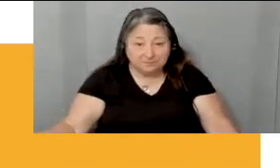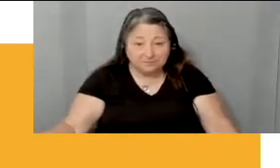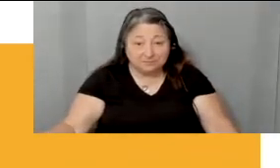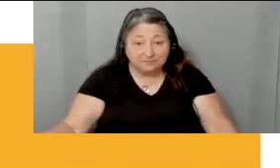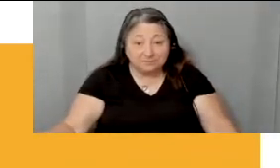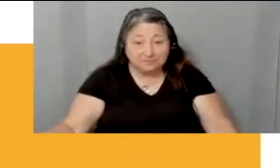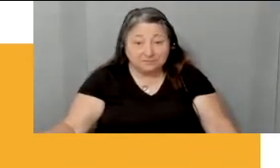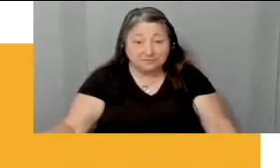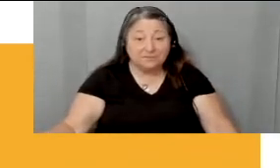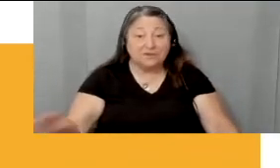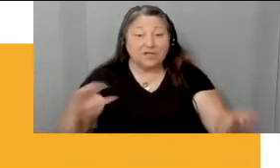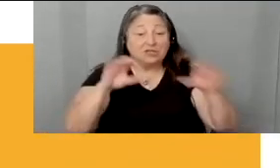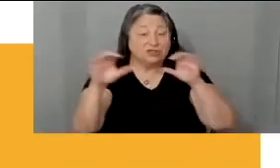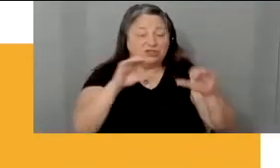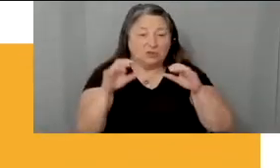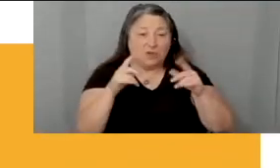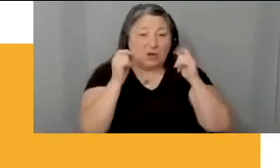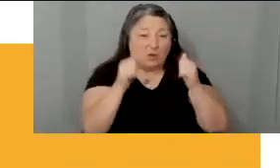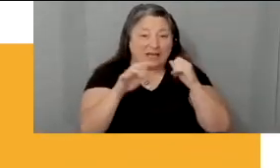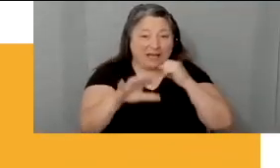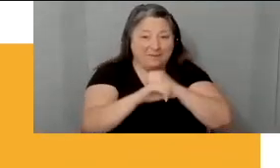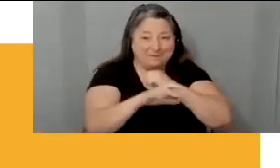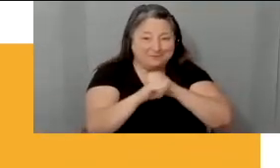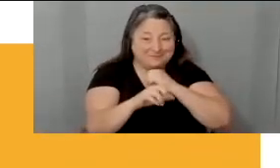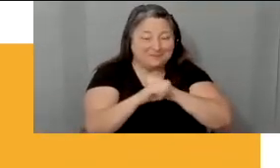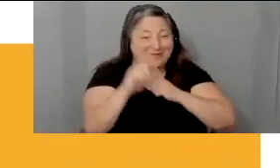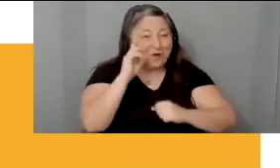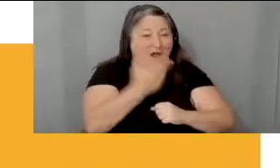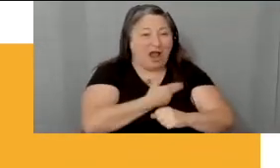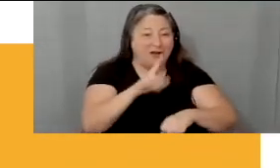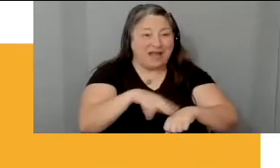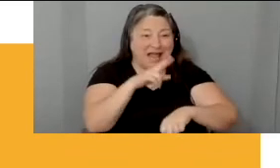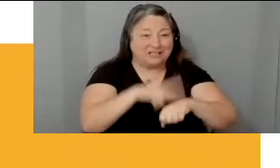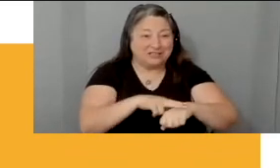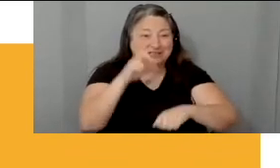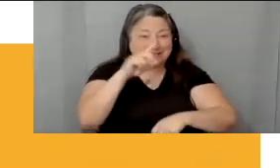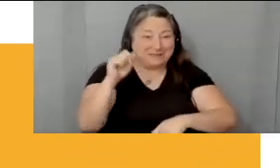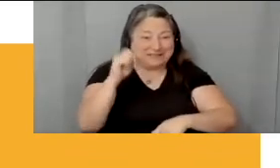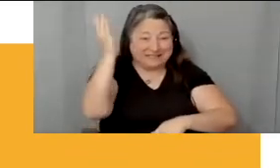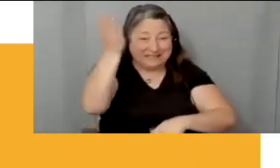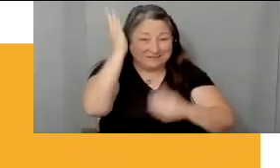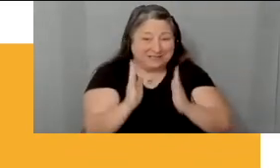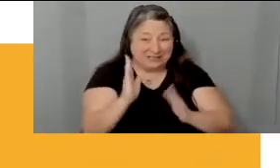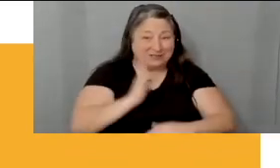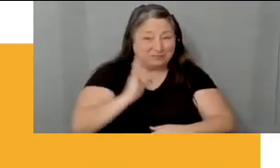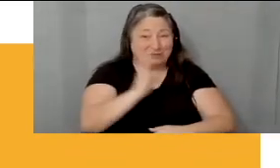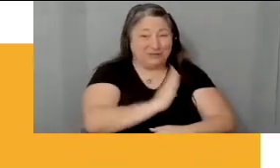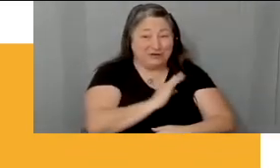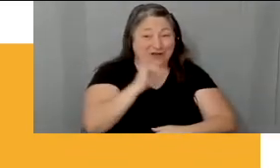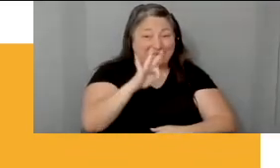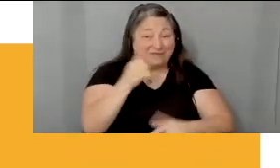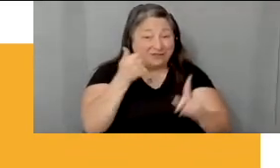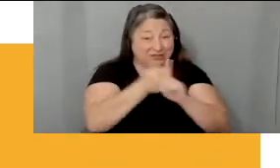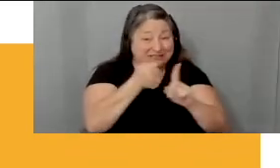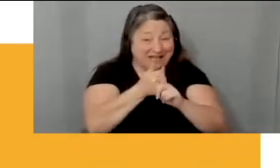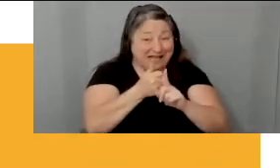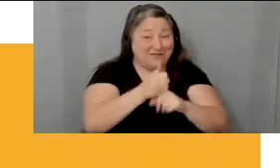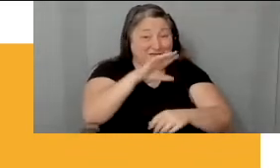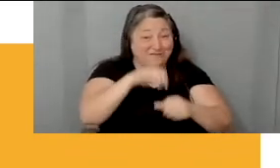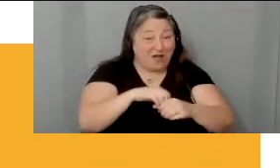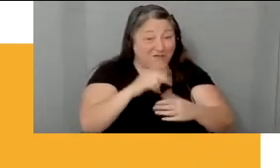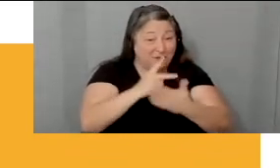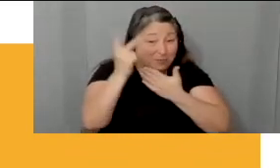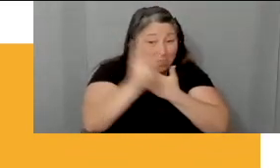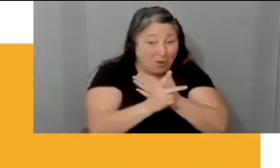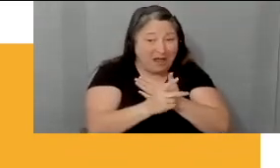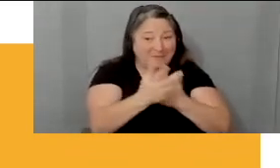low on time, for our National Disability Speakers Bureau. If you are doing a program and you think you want